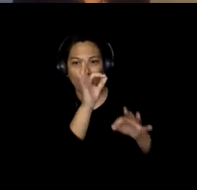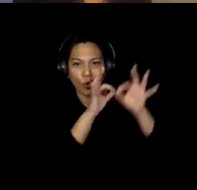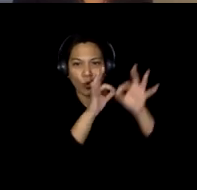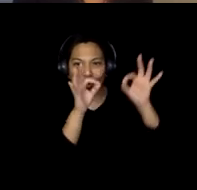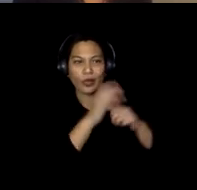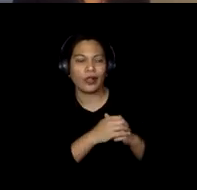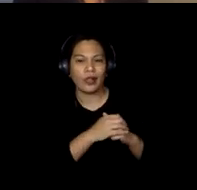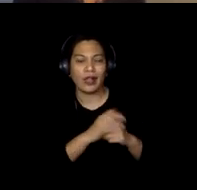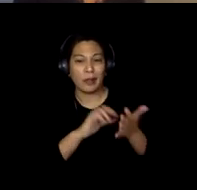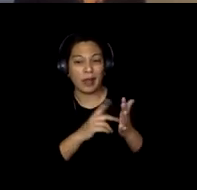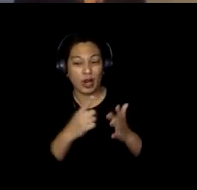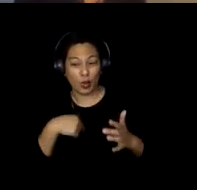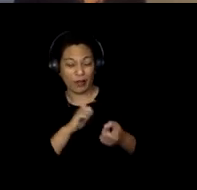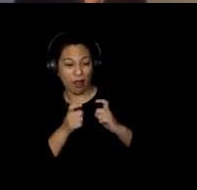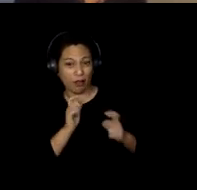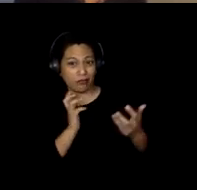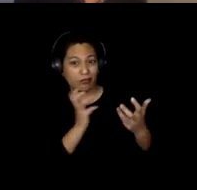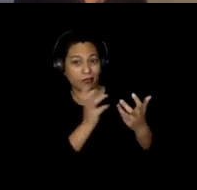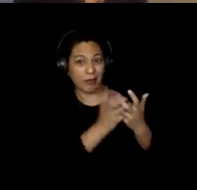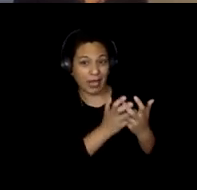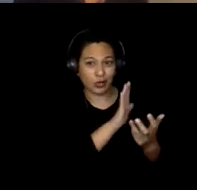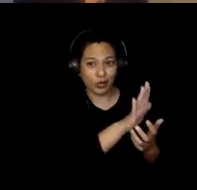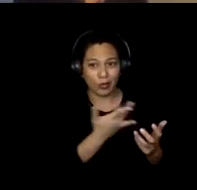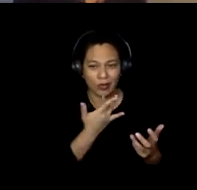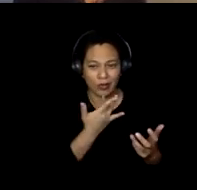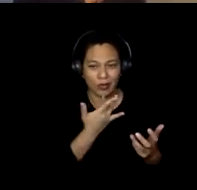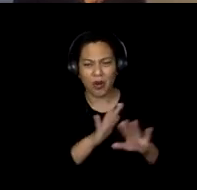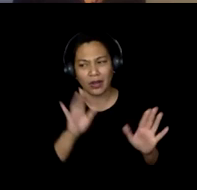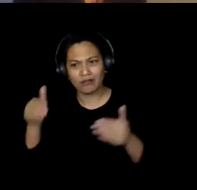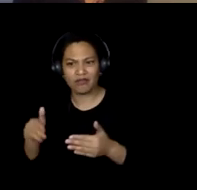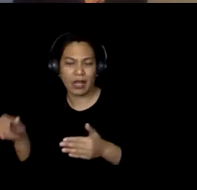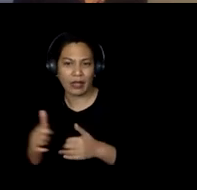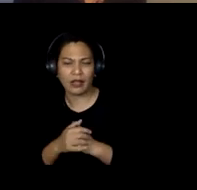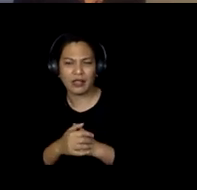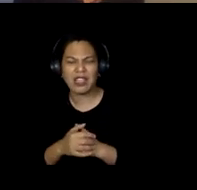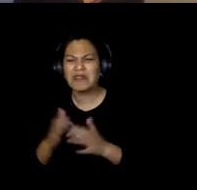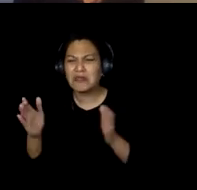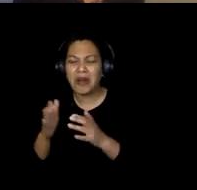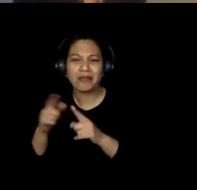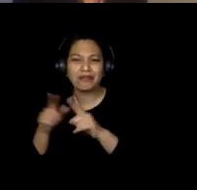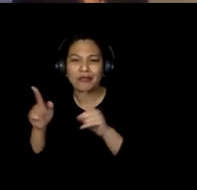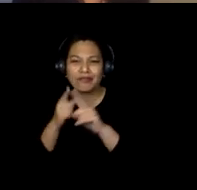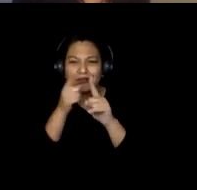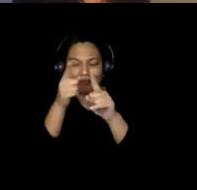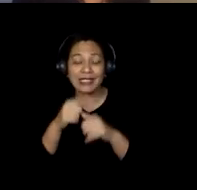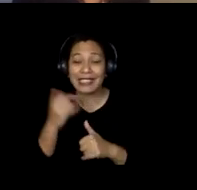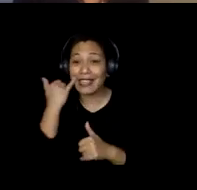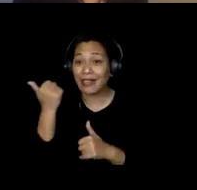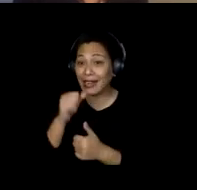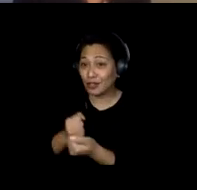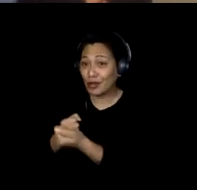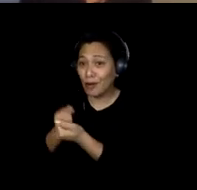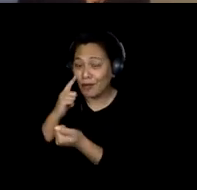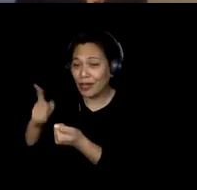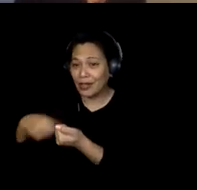altering our content to meet their world. But it's little initiatives all over the place. So any support we give to them